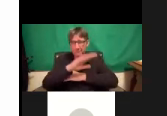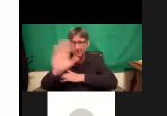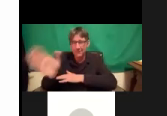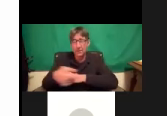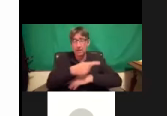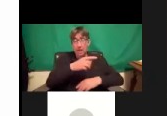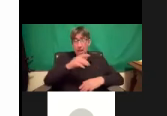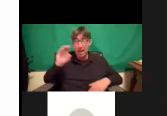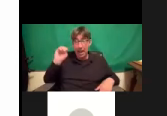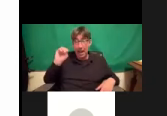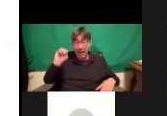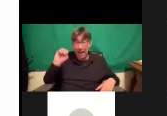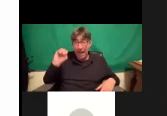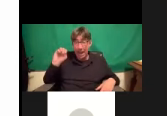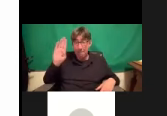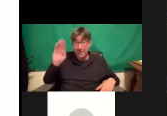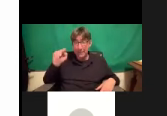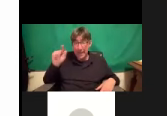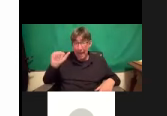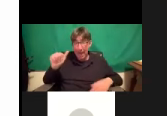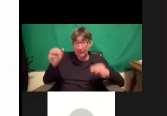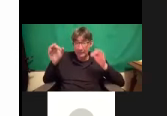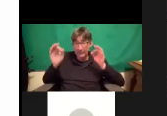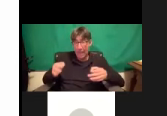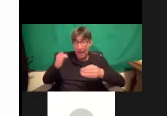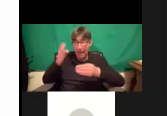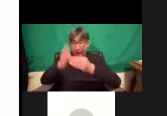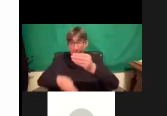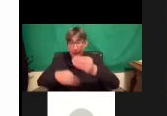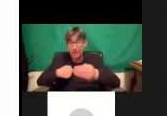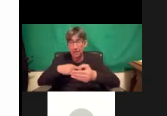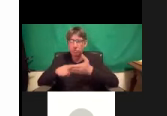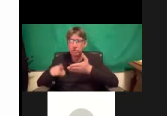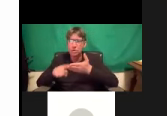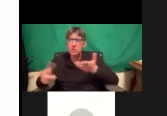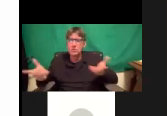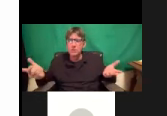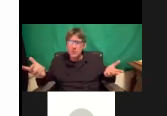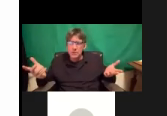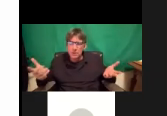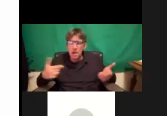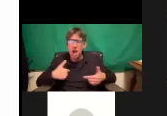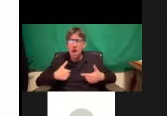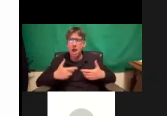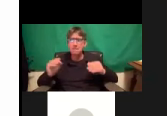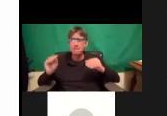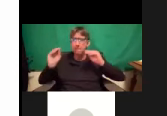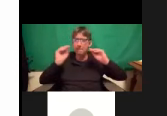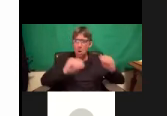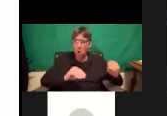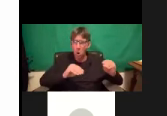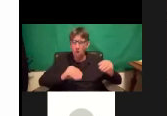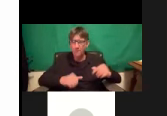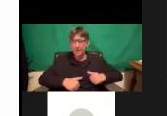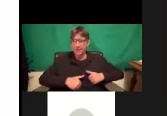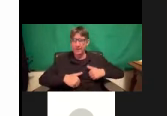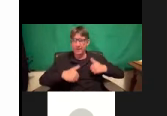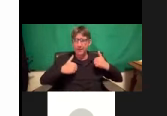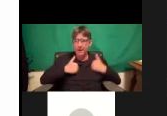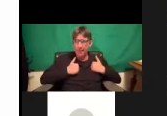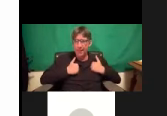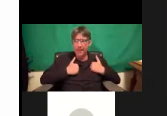live where I am based on the commuter rail and my trust in the commuter rail. But these changes have proved